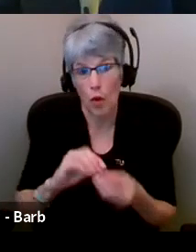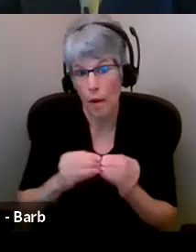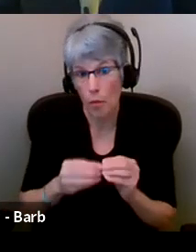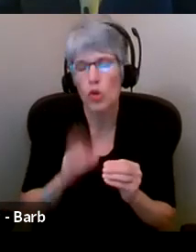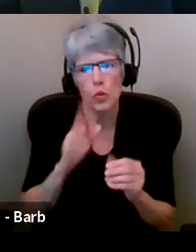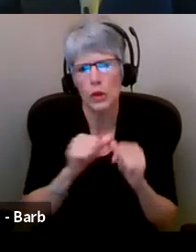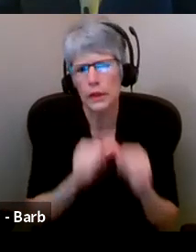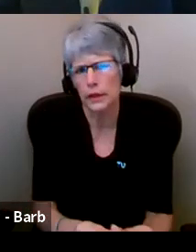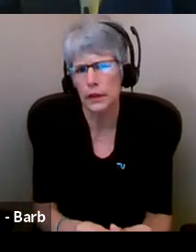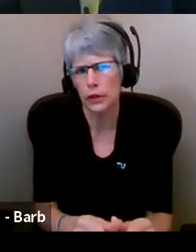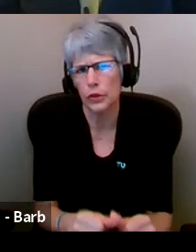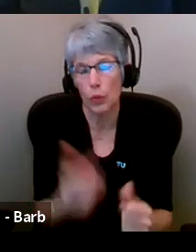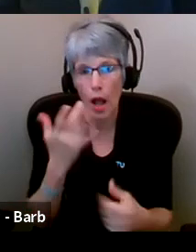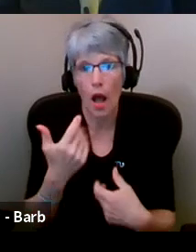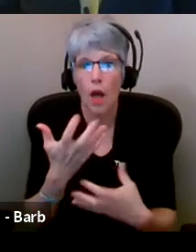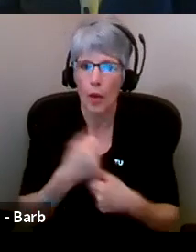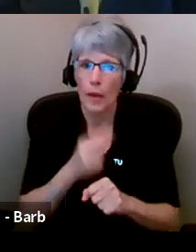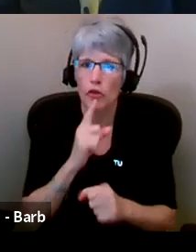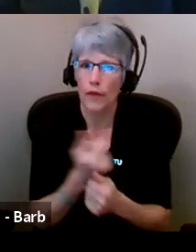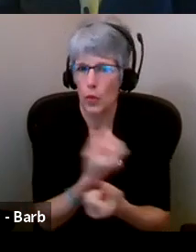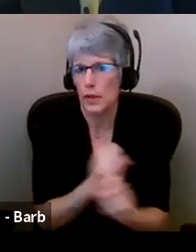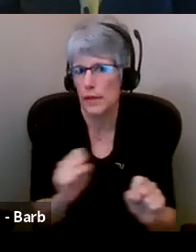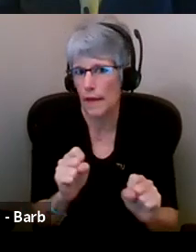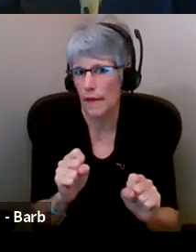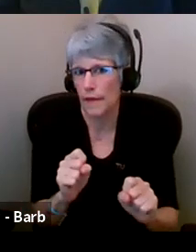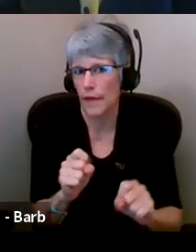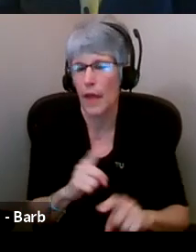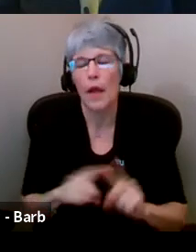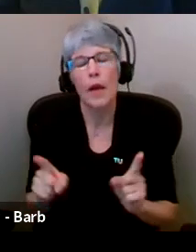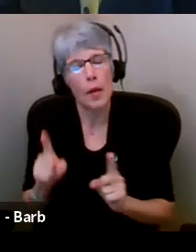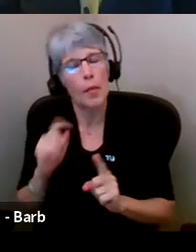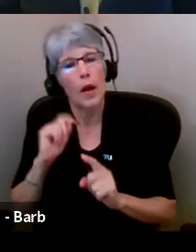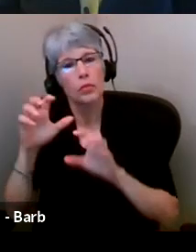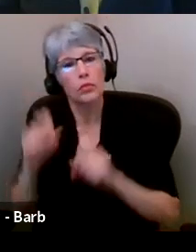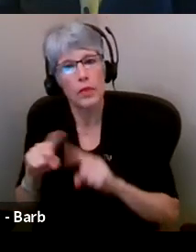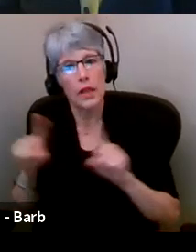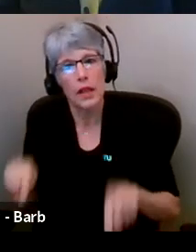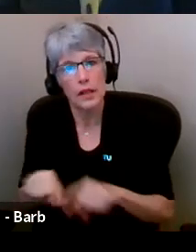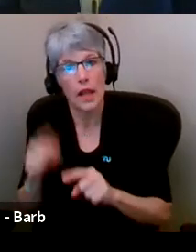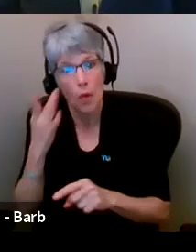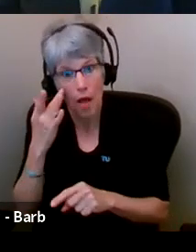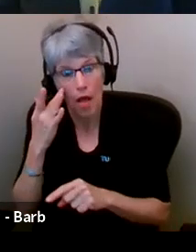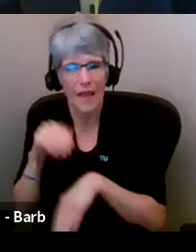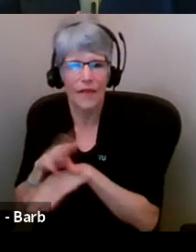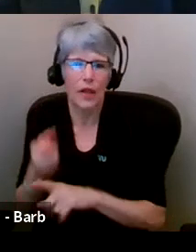keep the community safe. But again, those directional signs are coming down based on the advice of our TU Medical Advisory Committee.